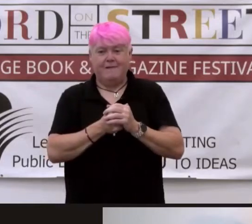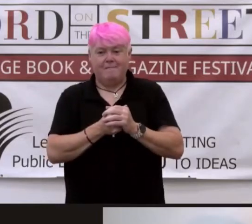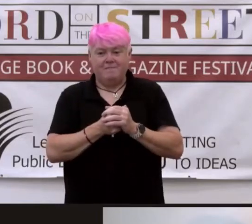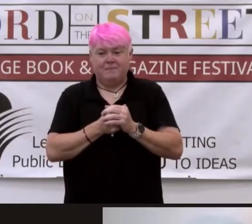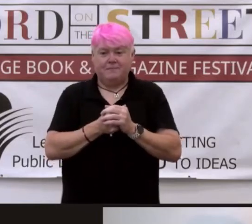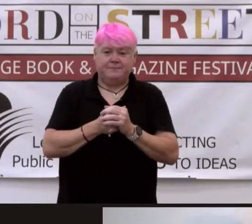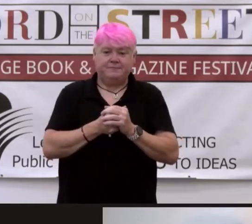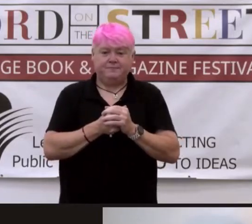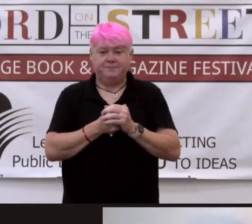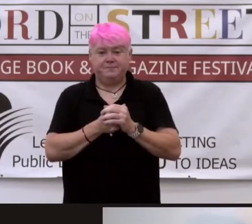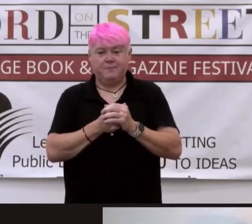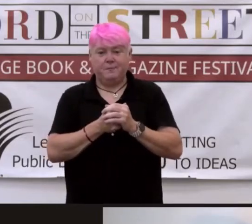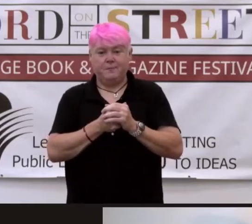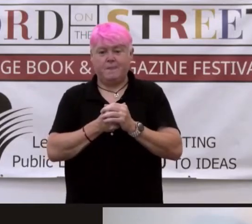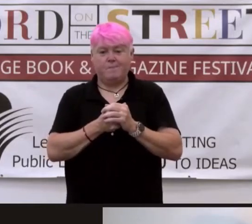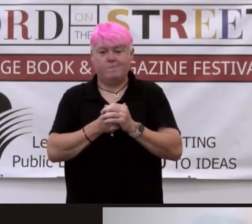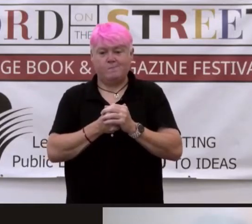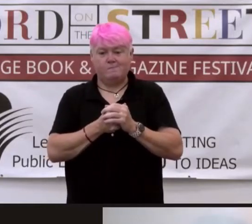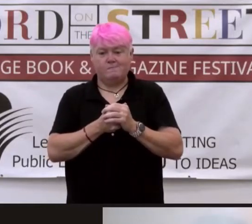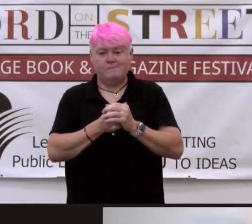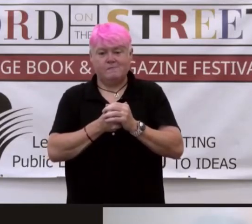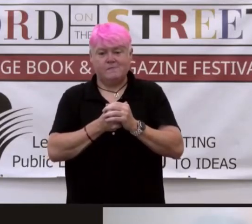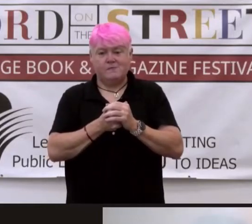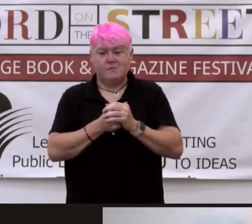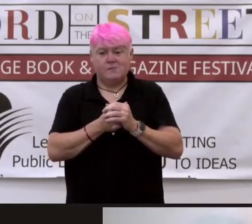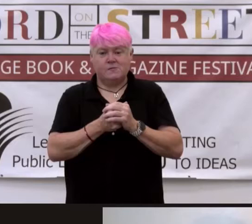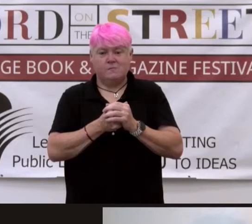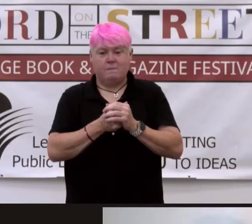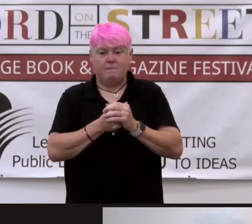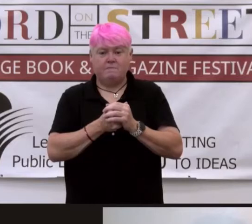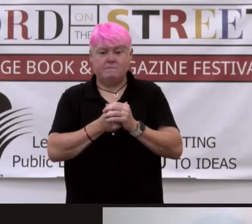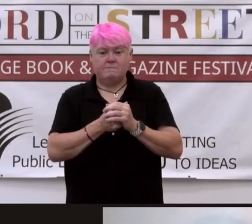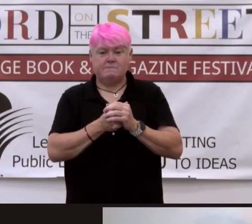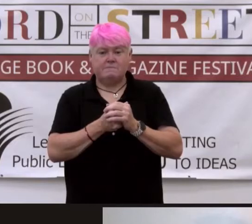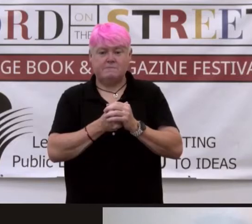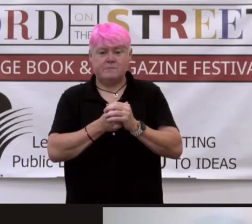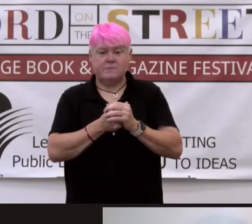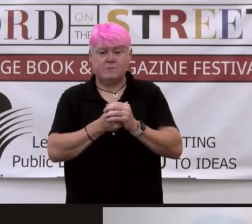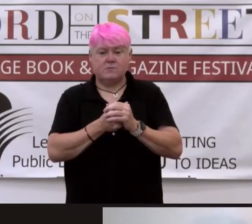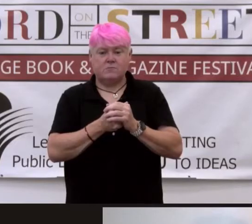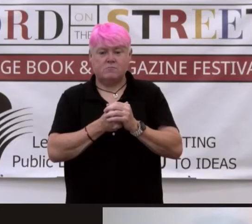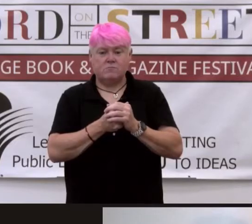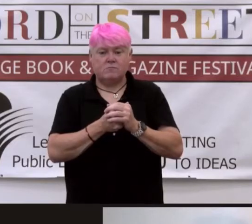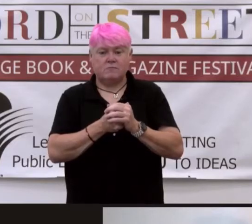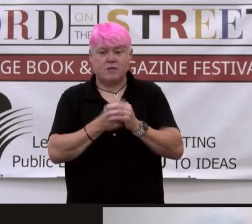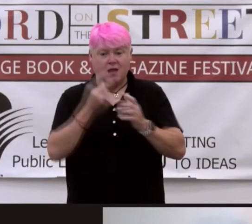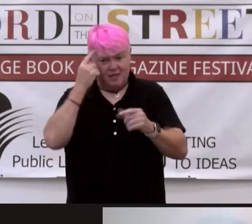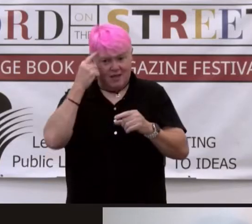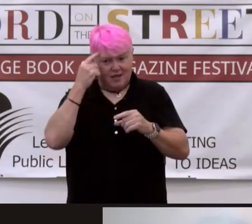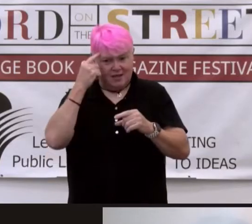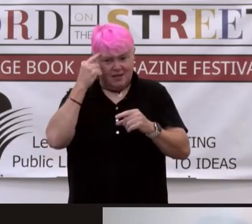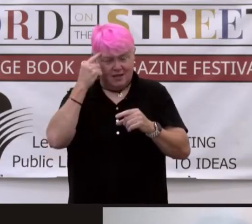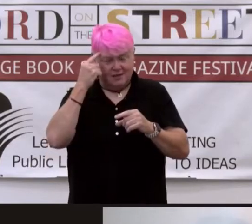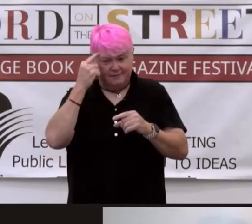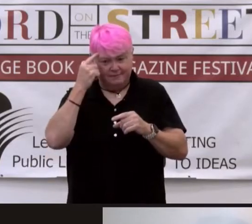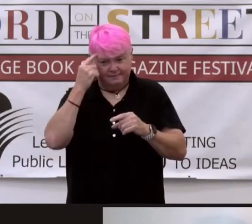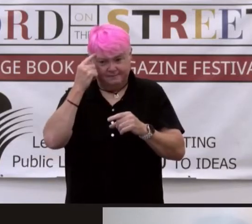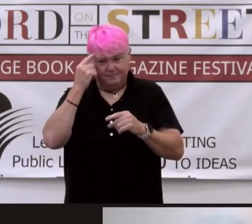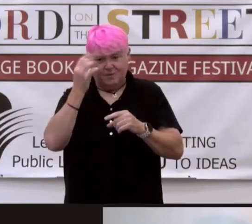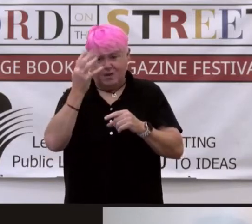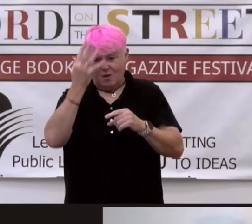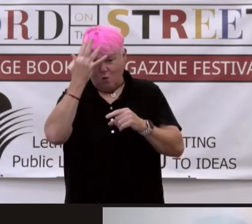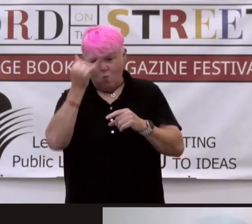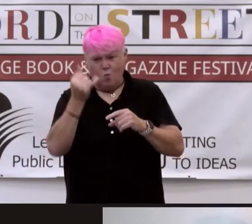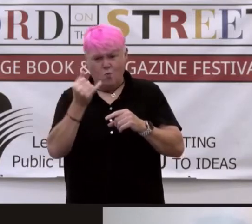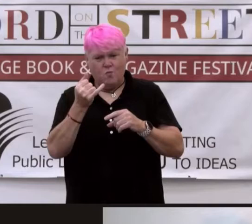Awesome. Just looking at my own questions. So I think in YA books, and